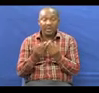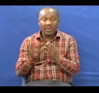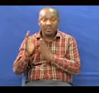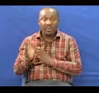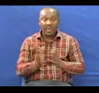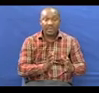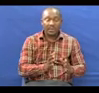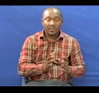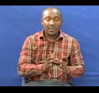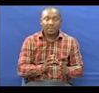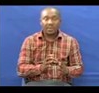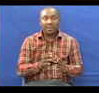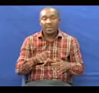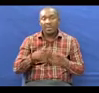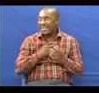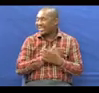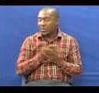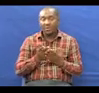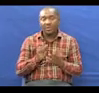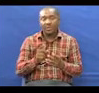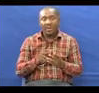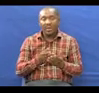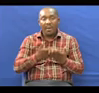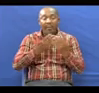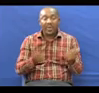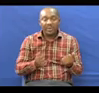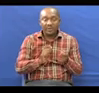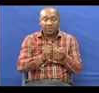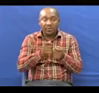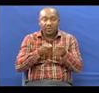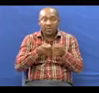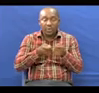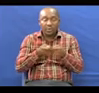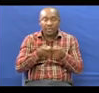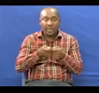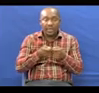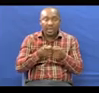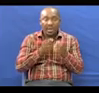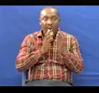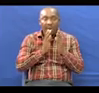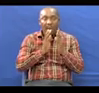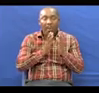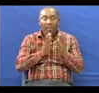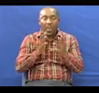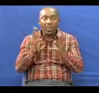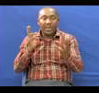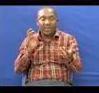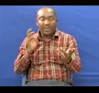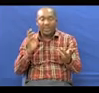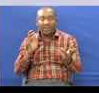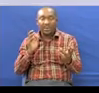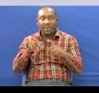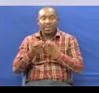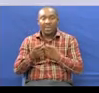African countries, they have decided to adopt family plannings, but not for the purpose of controlling populations. They have